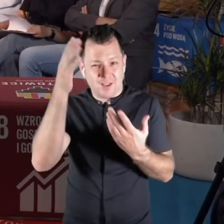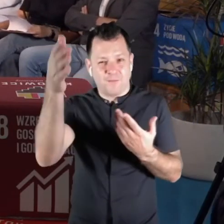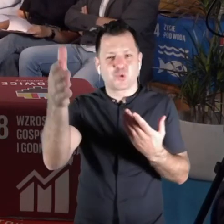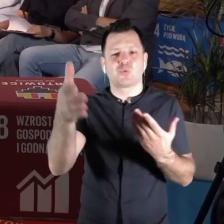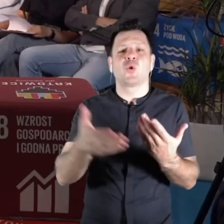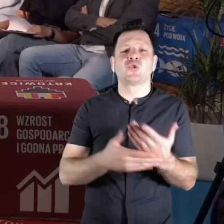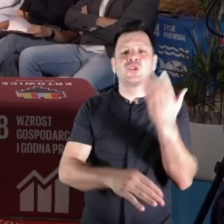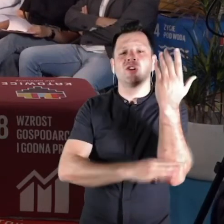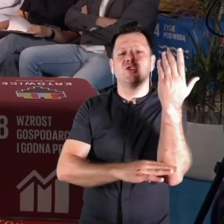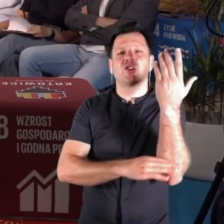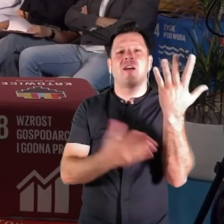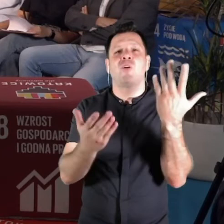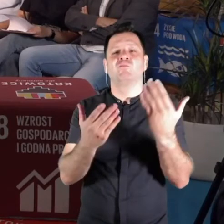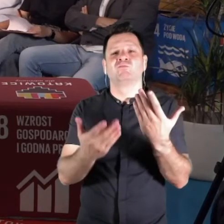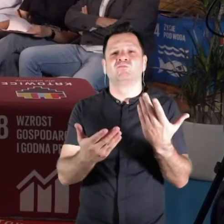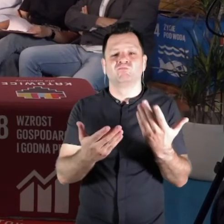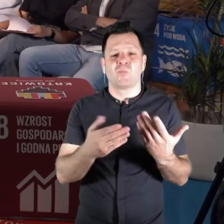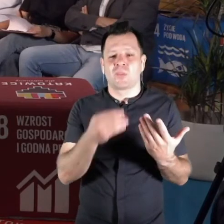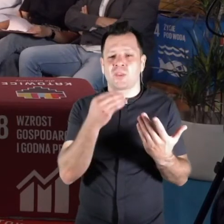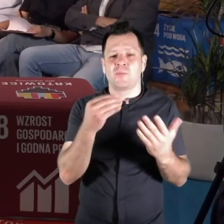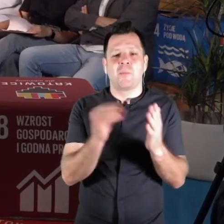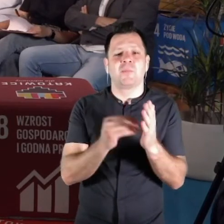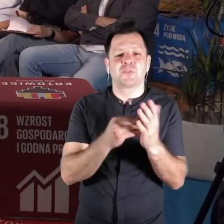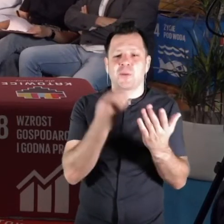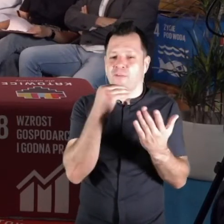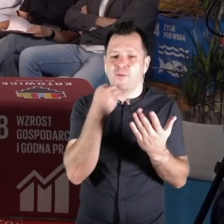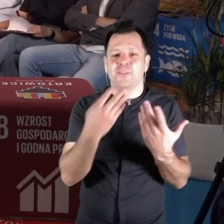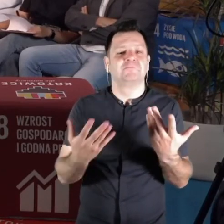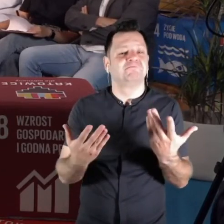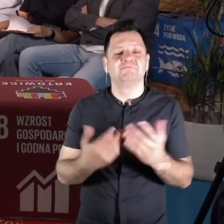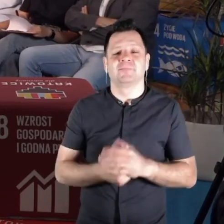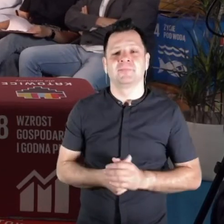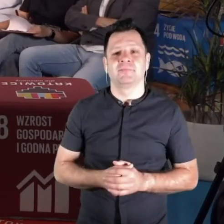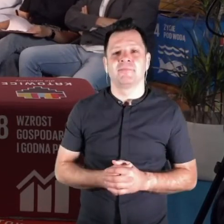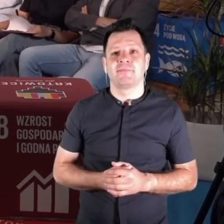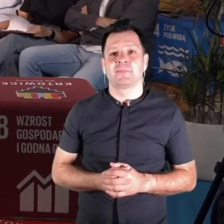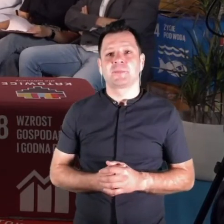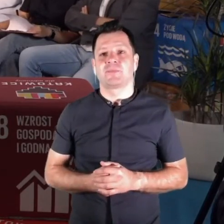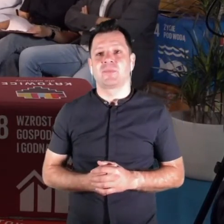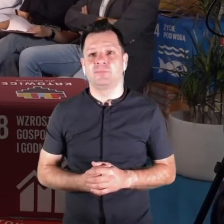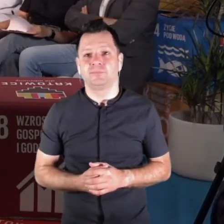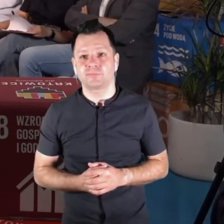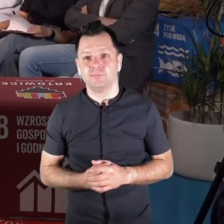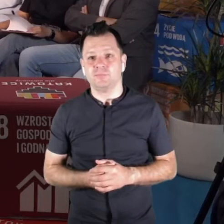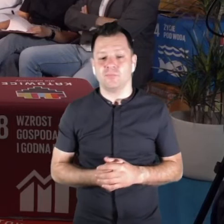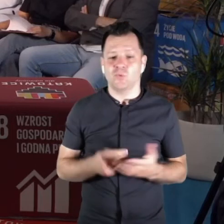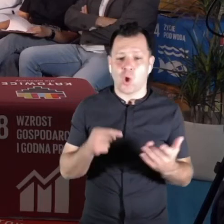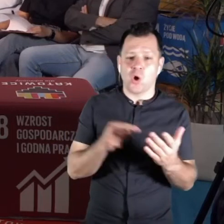kind of a long time to develop, and this is what we are doing in this project, which is called Quantified Trees. It's an